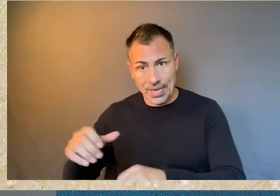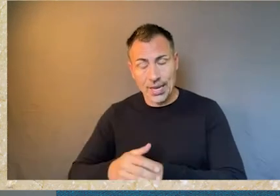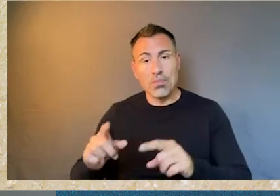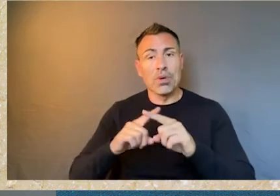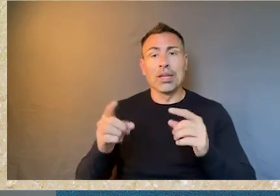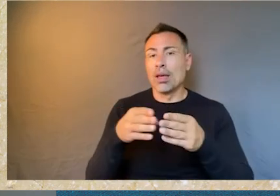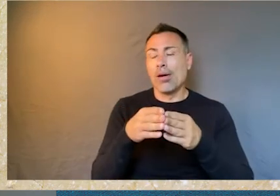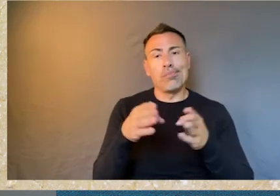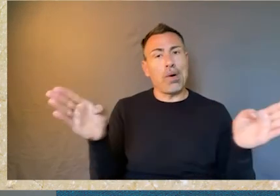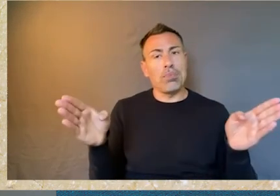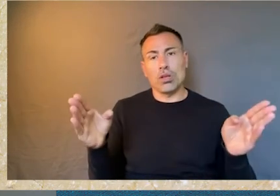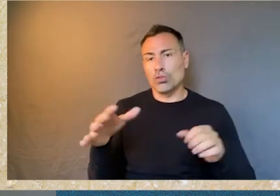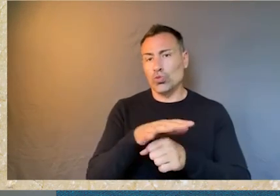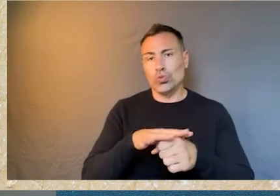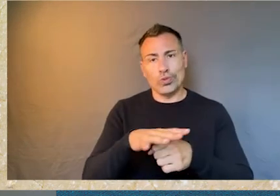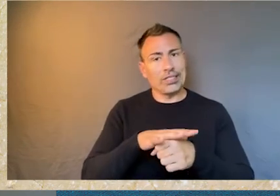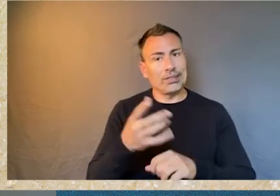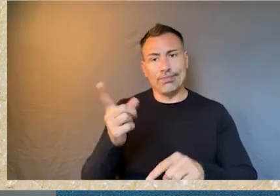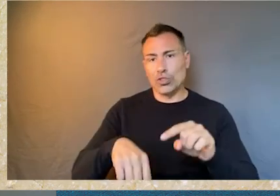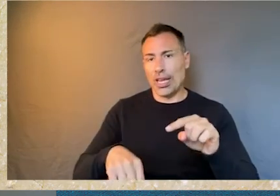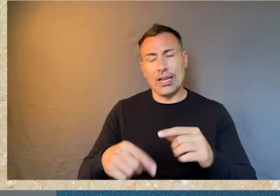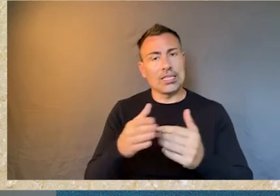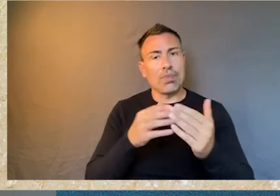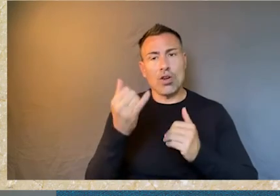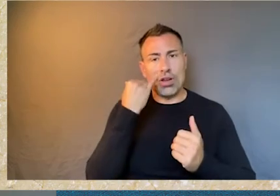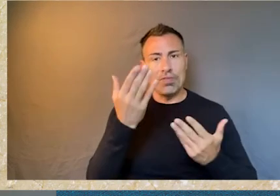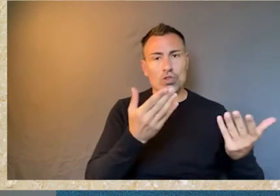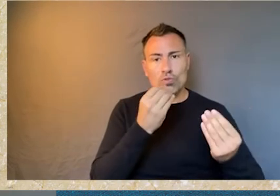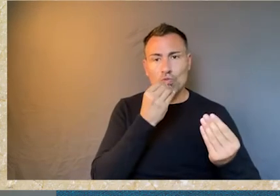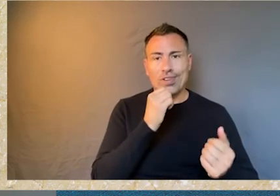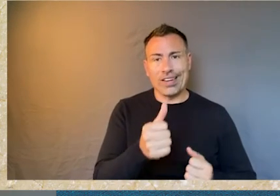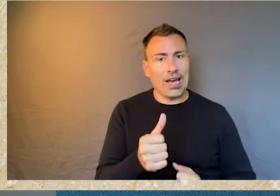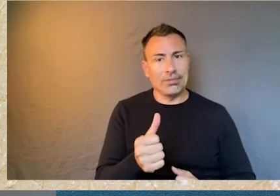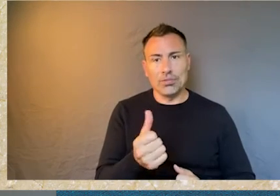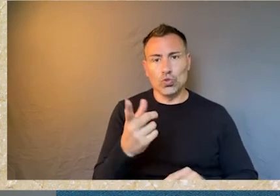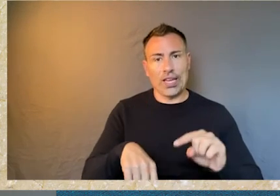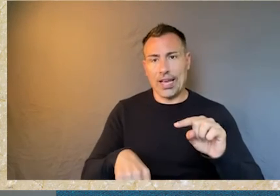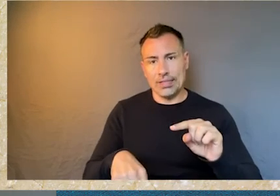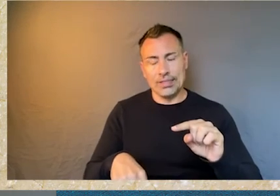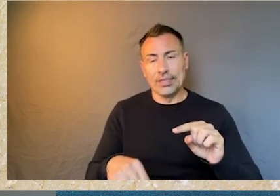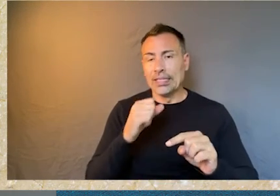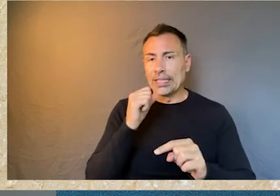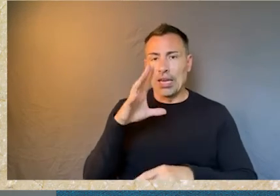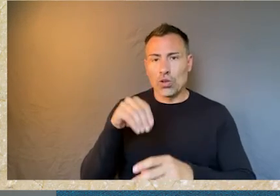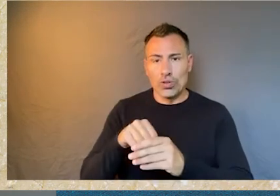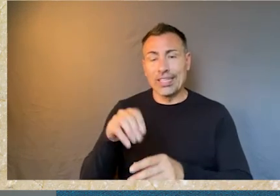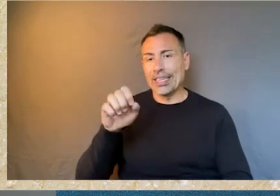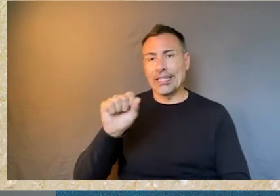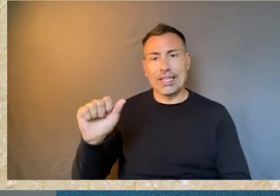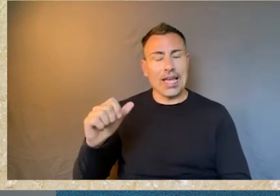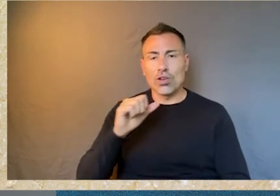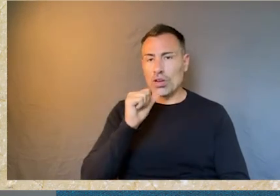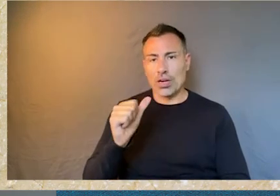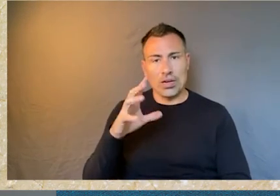public location, whether it serves food or not. It is against, it's not covered. Emotional support animals are not